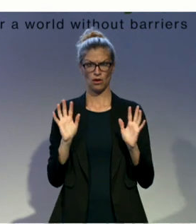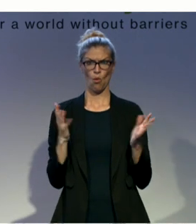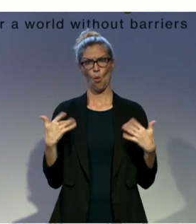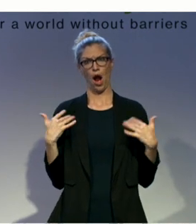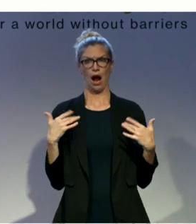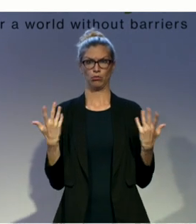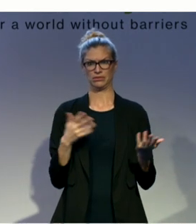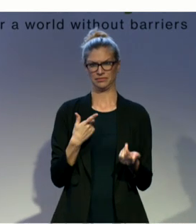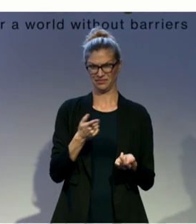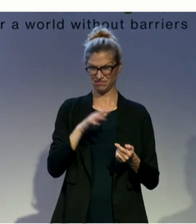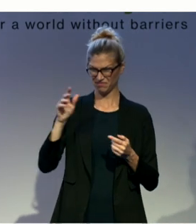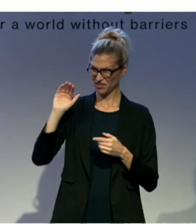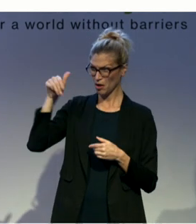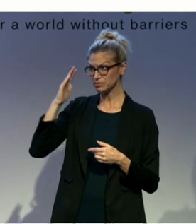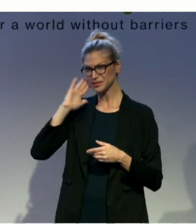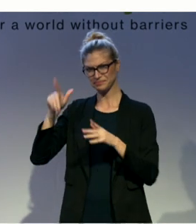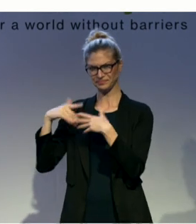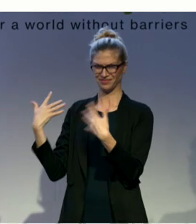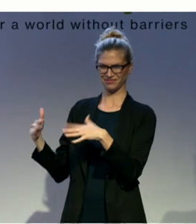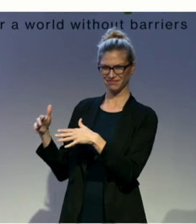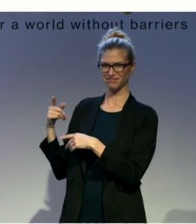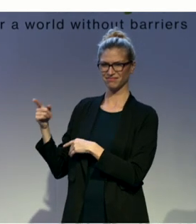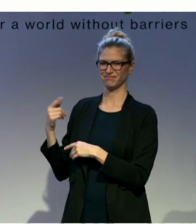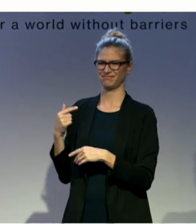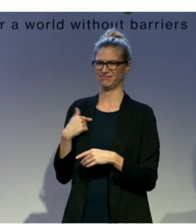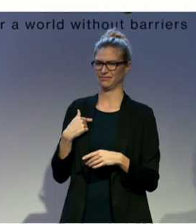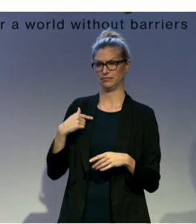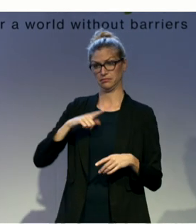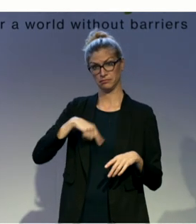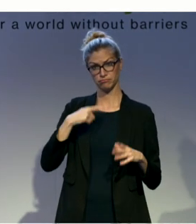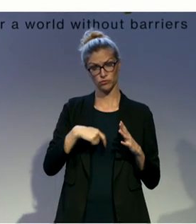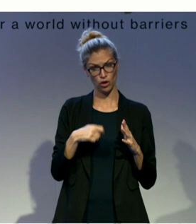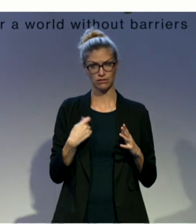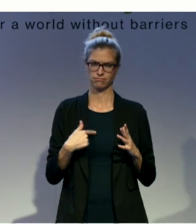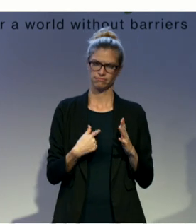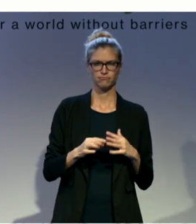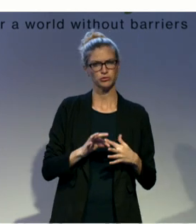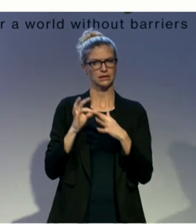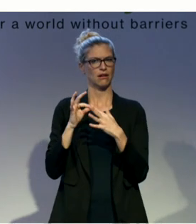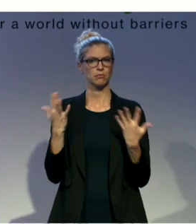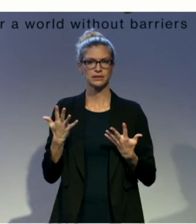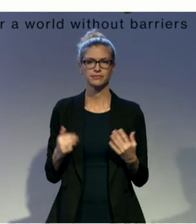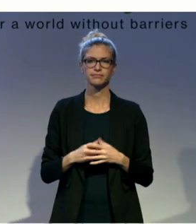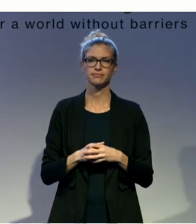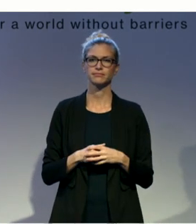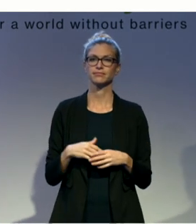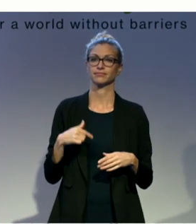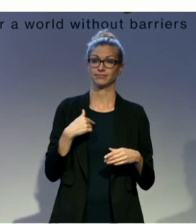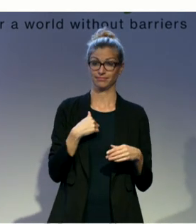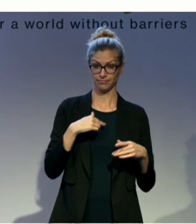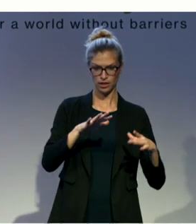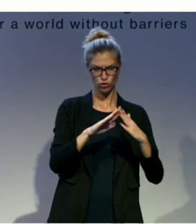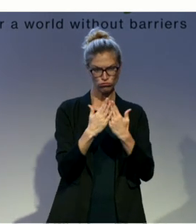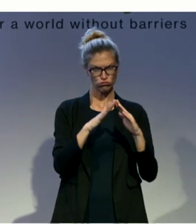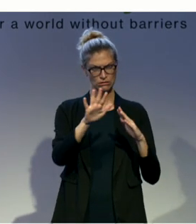reason why our project is innovative. Why? Because our users can stay in their local community and have some choice where and